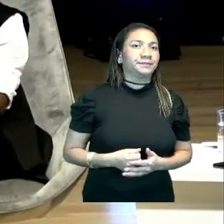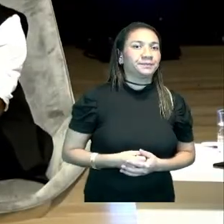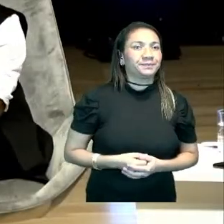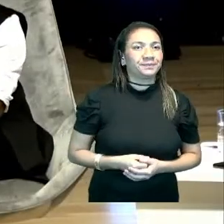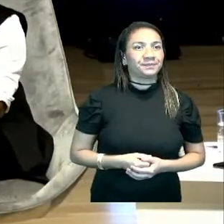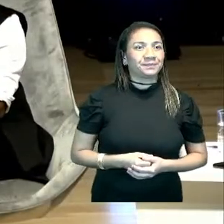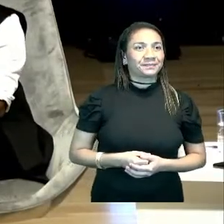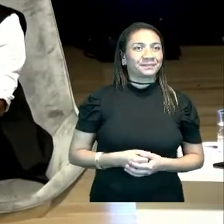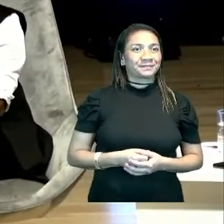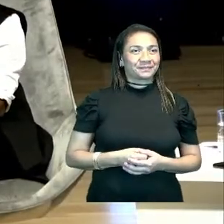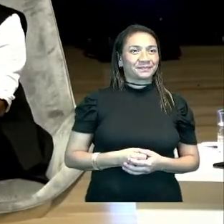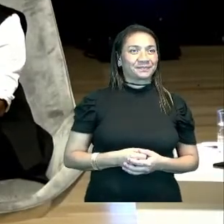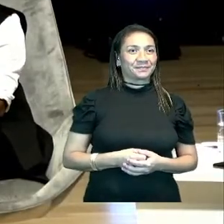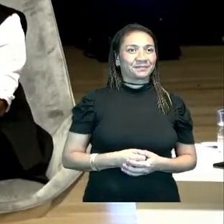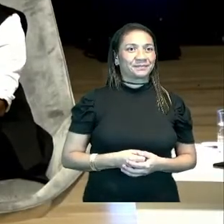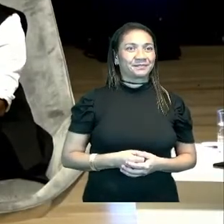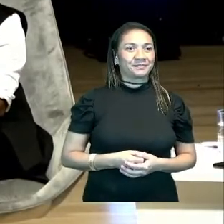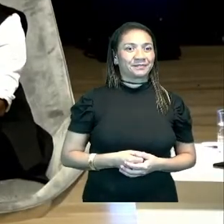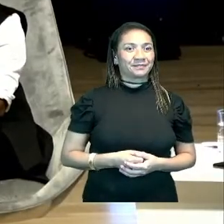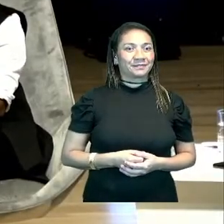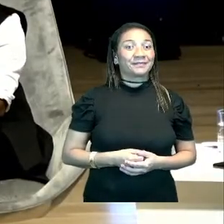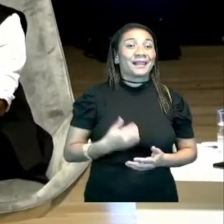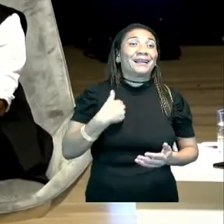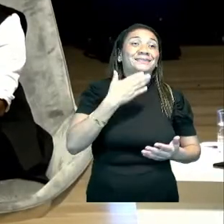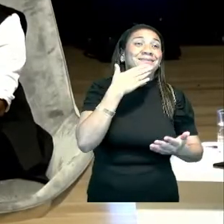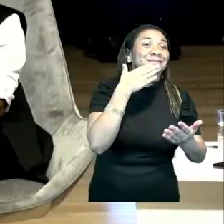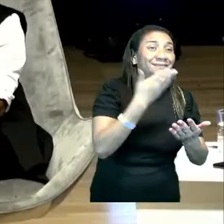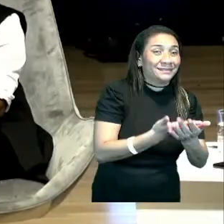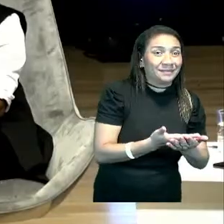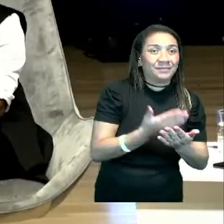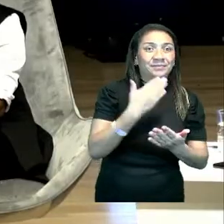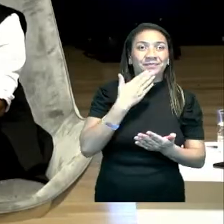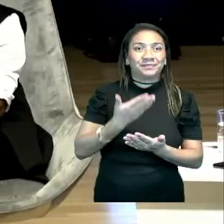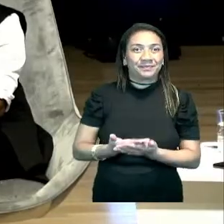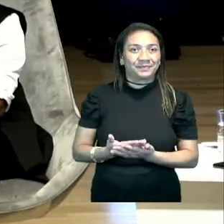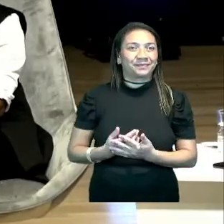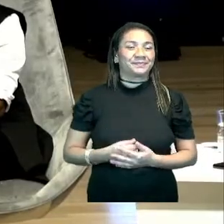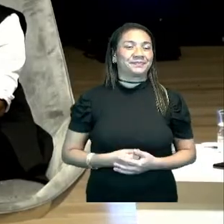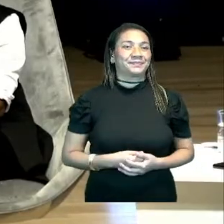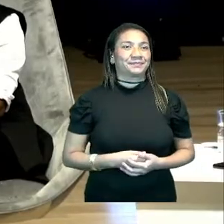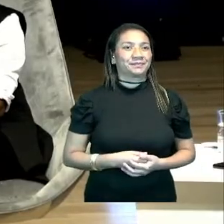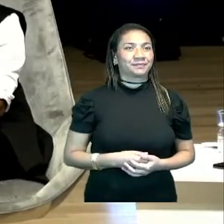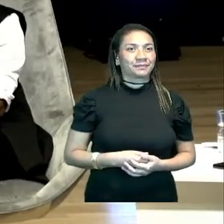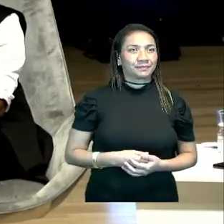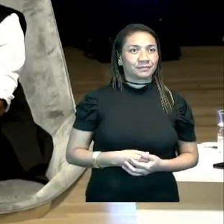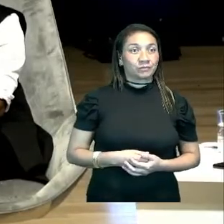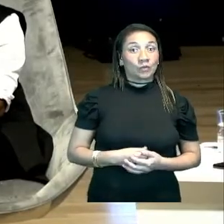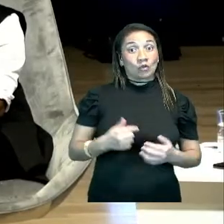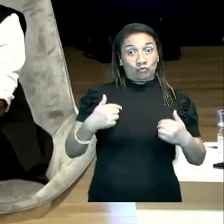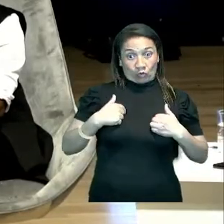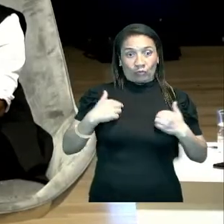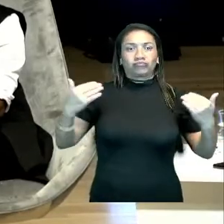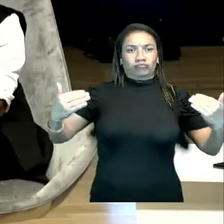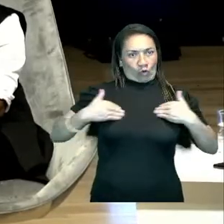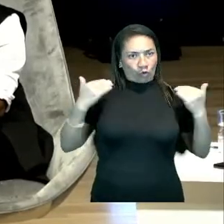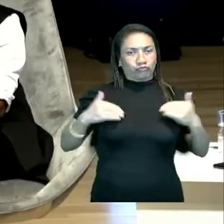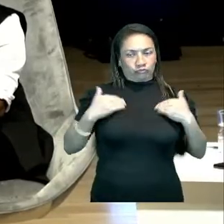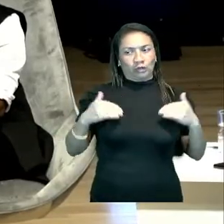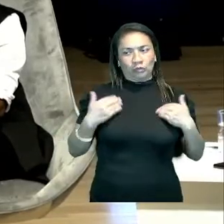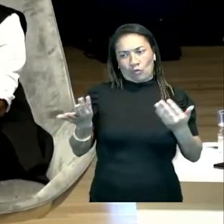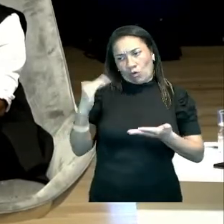who's not hearing me? In Spanish, are they not hearing? Well, thank you so much. So I'm